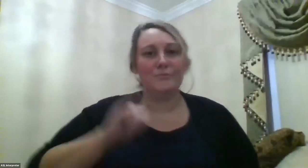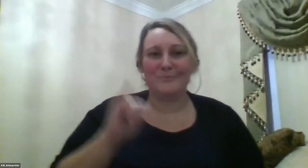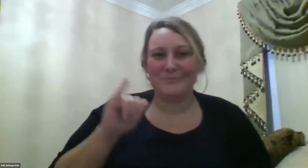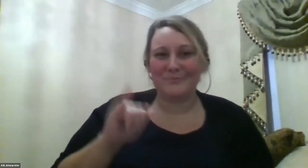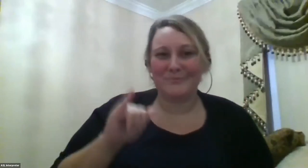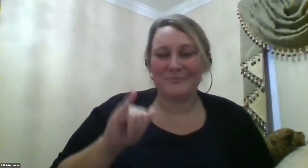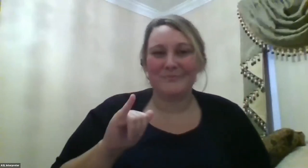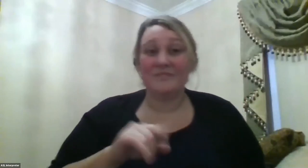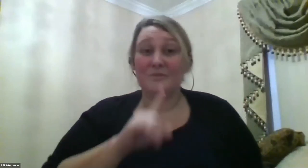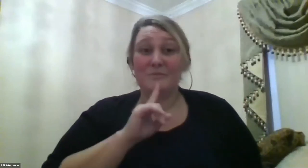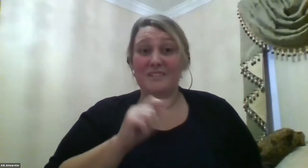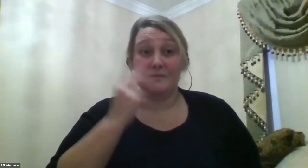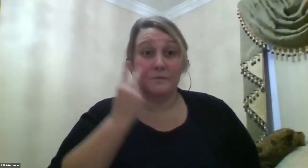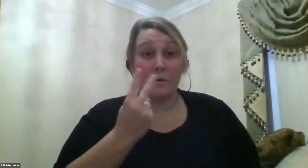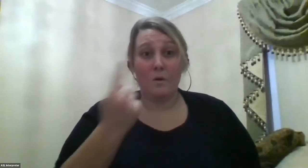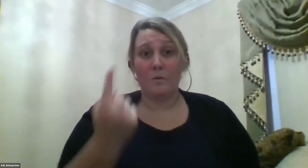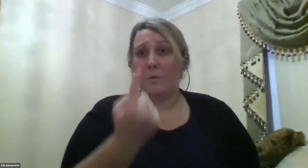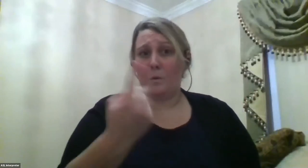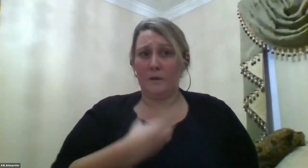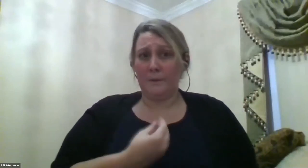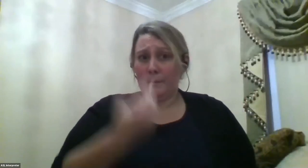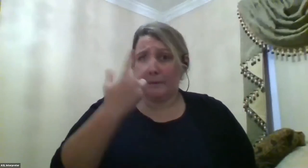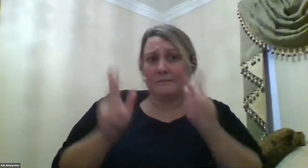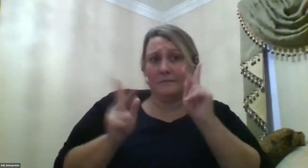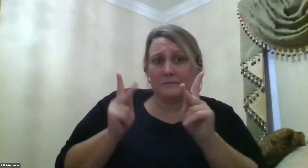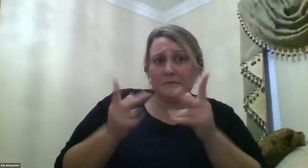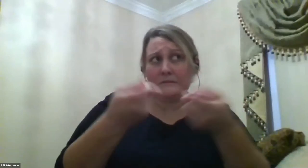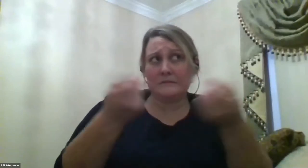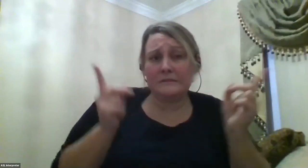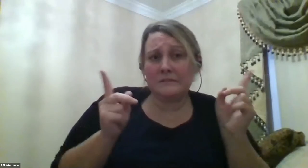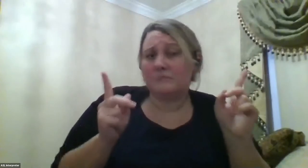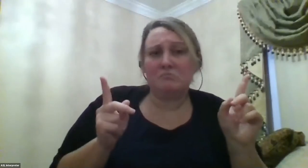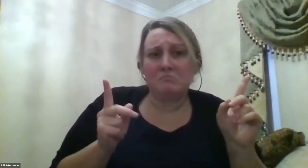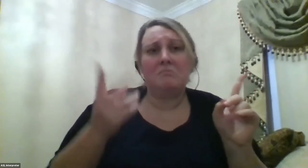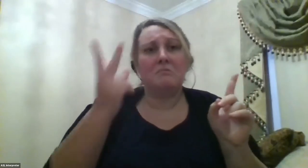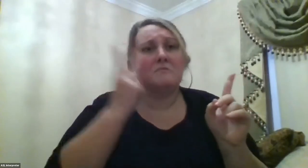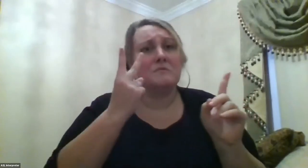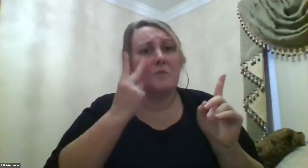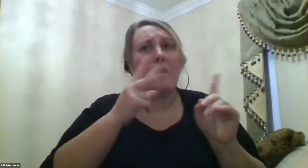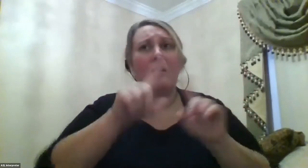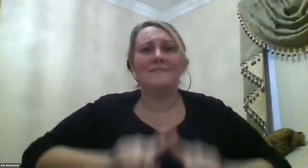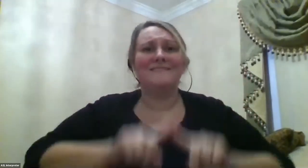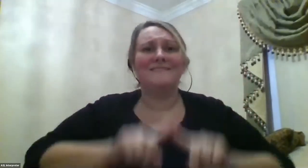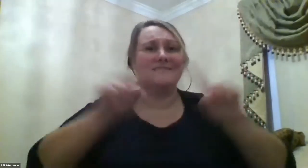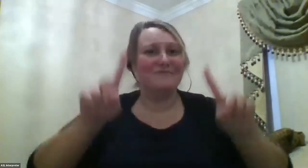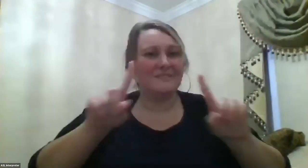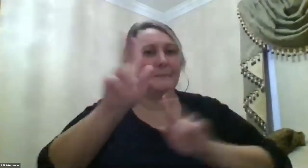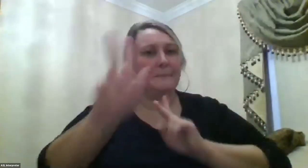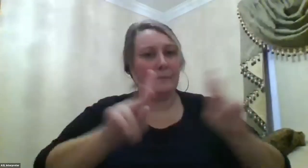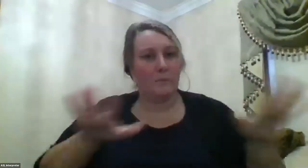that was really fun and, um, centering a different part of the world, different aesthetics was, um,